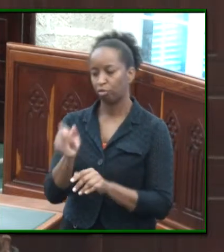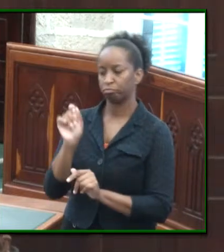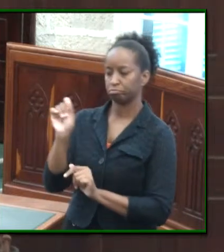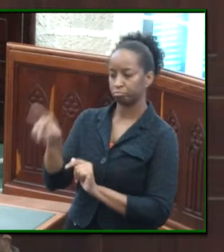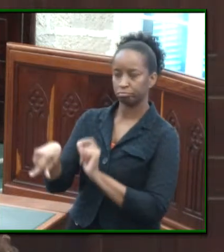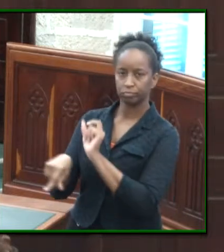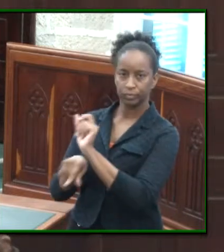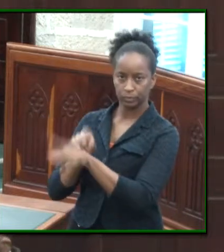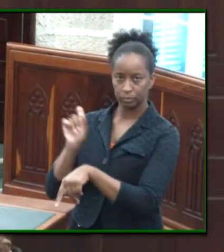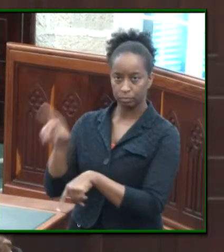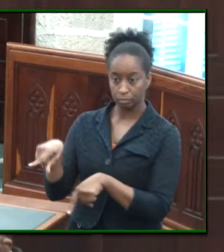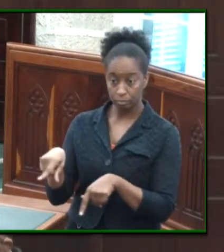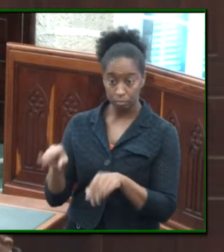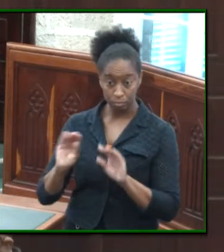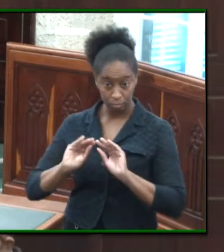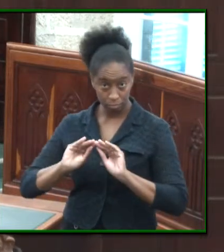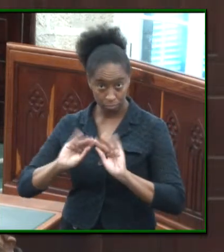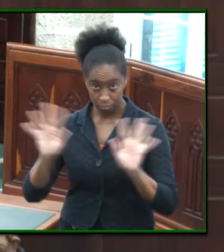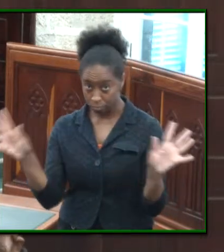Let's just be clear on that.